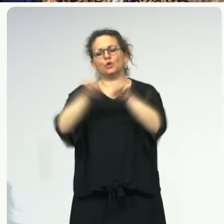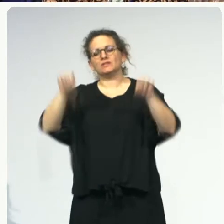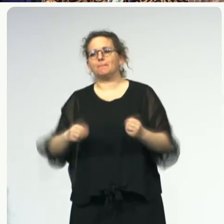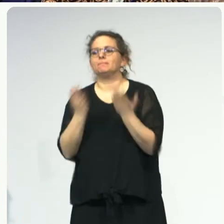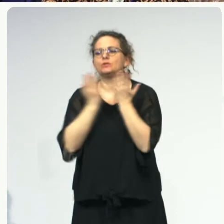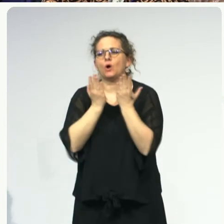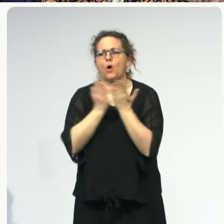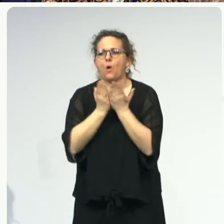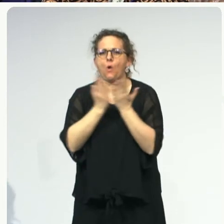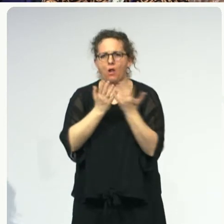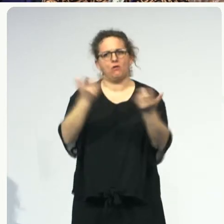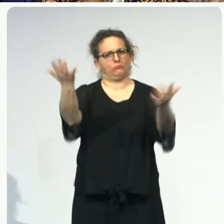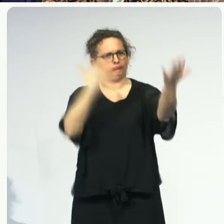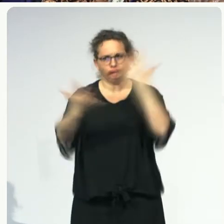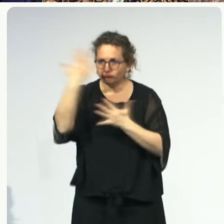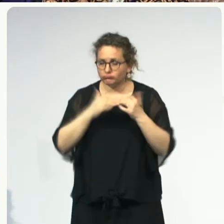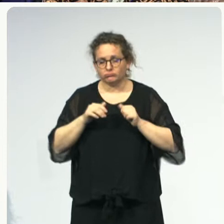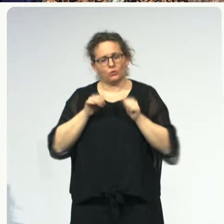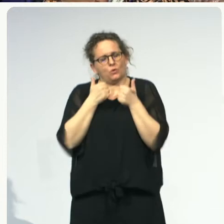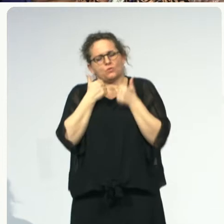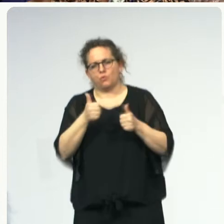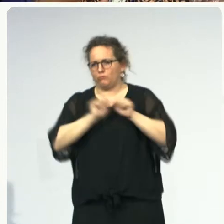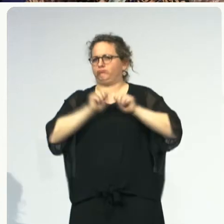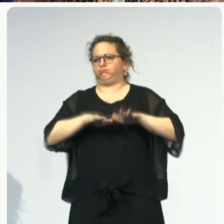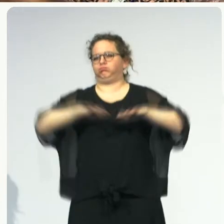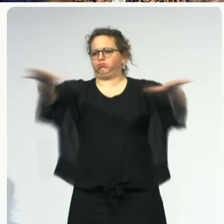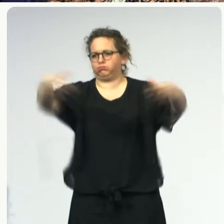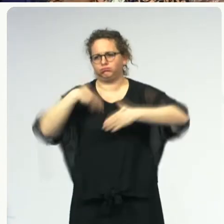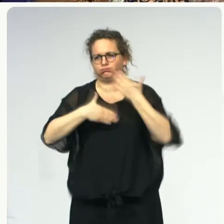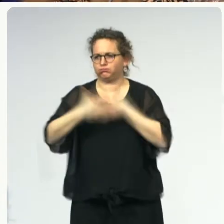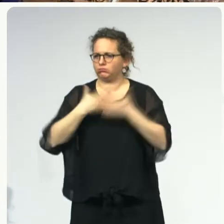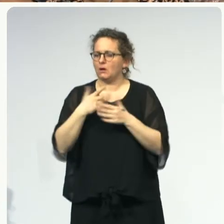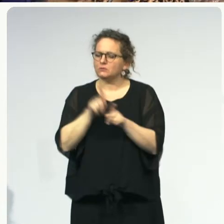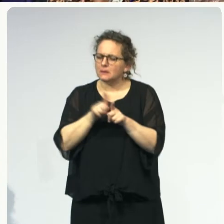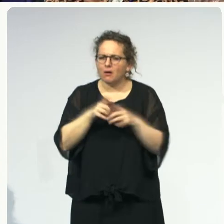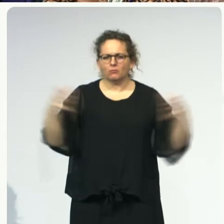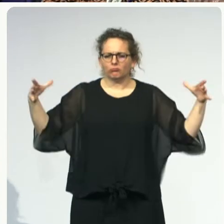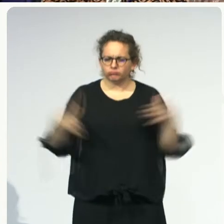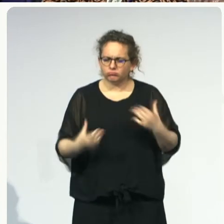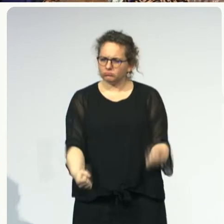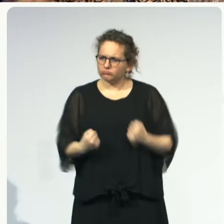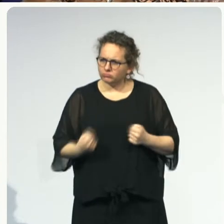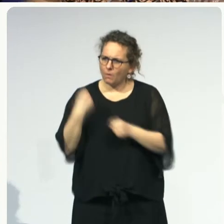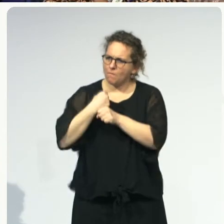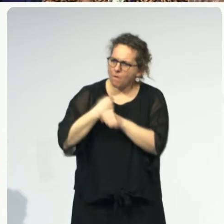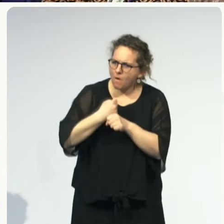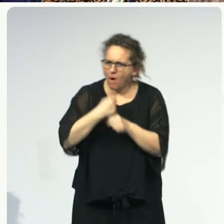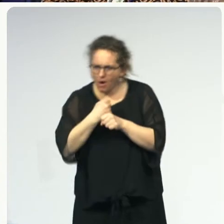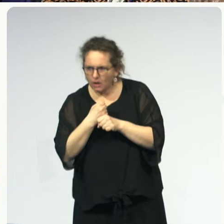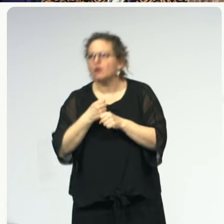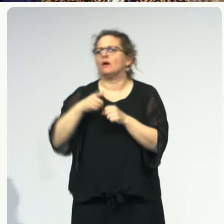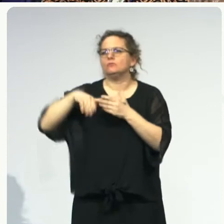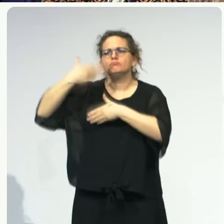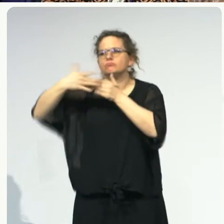also it established a strong working model, and other schools could also come and learn from